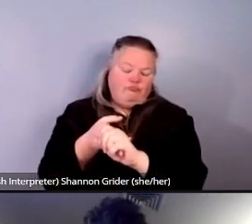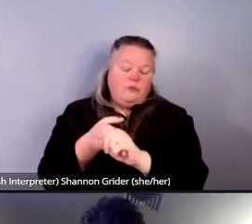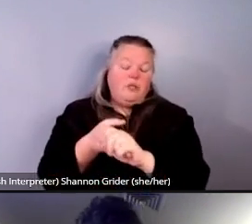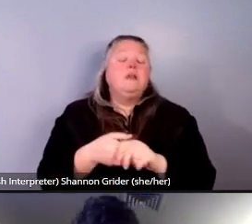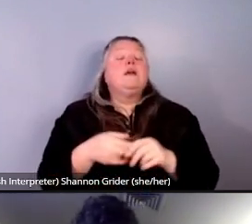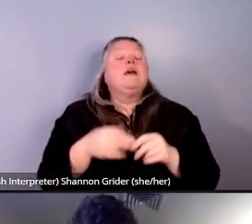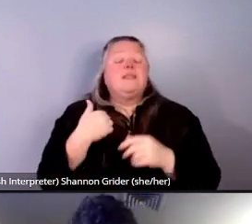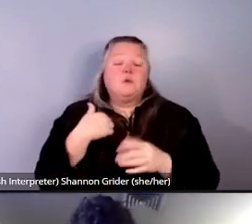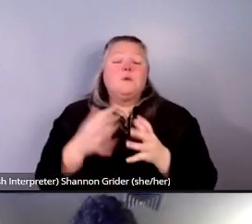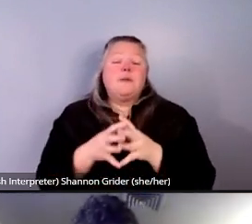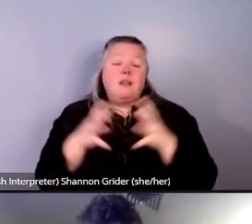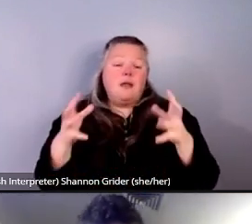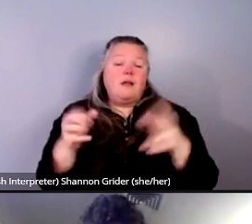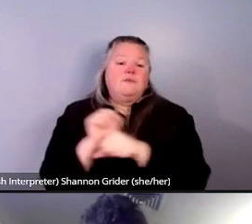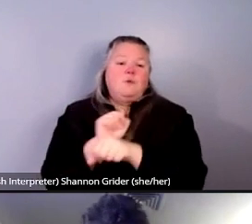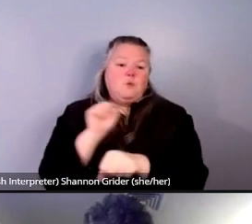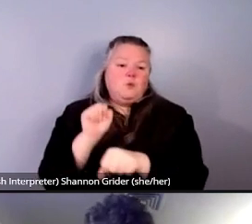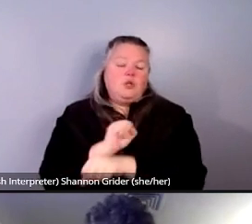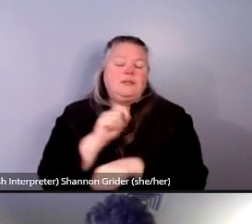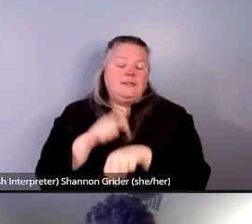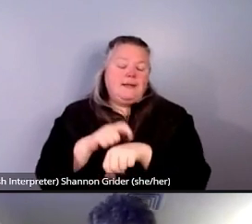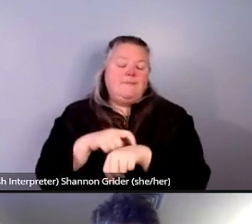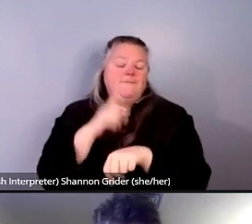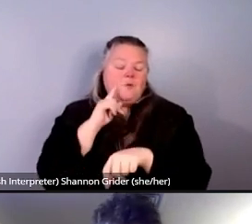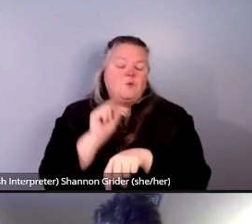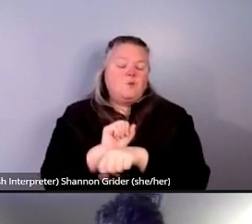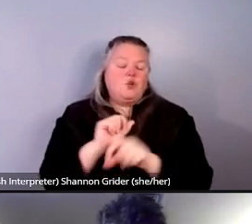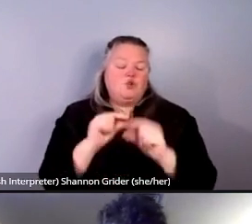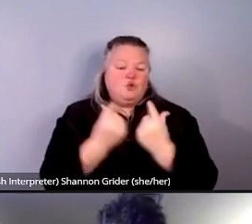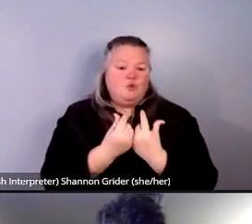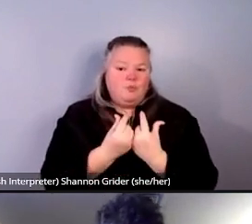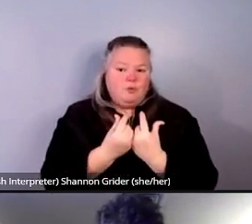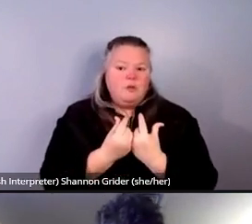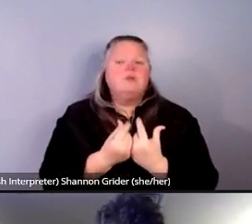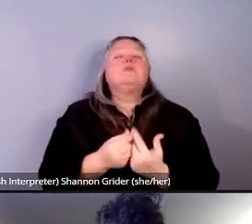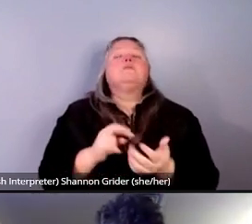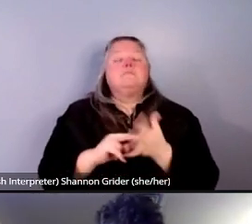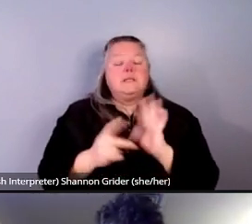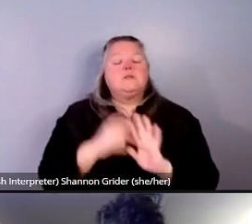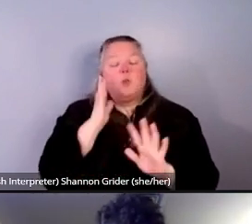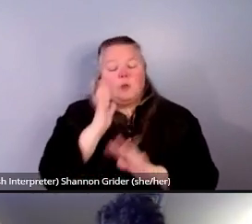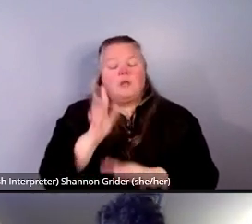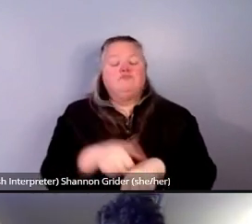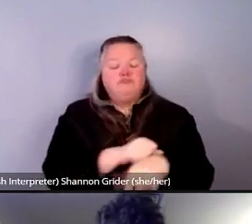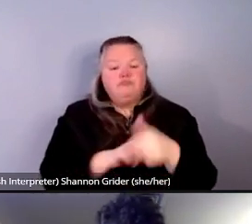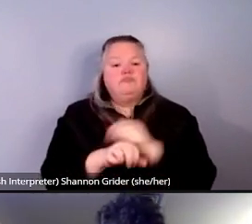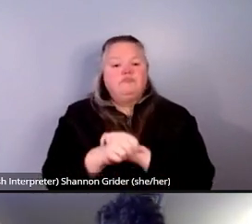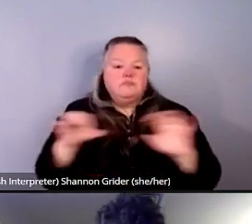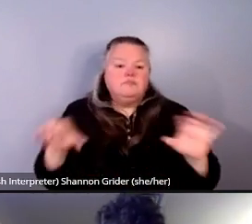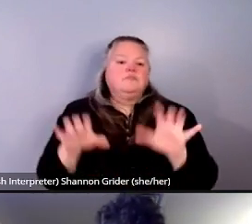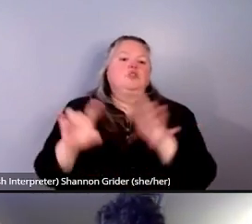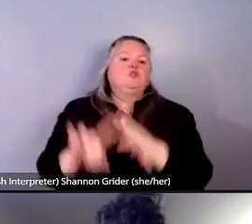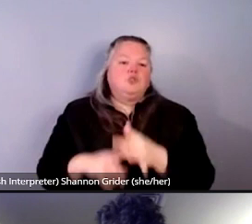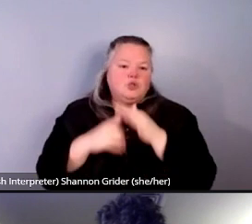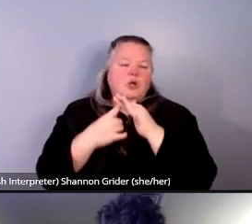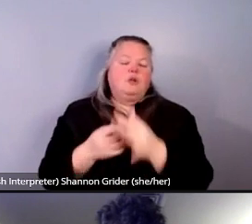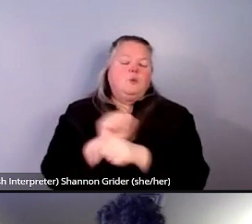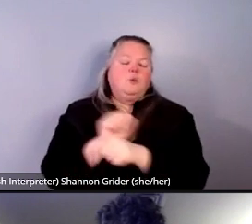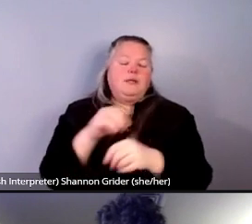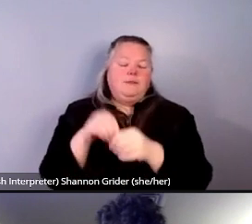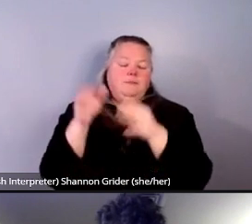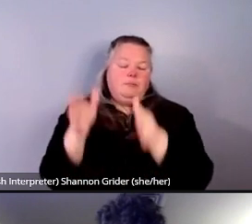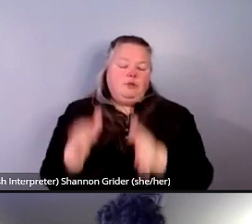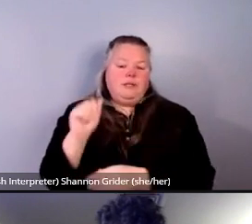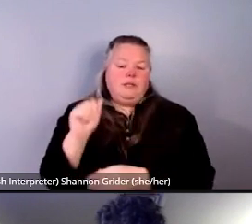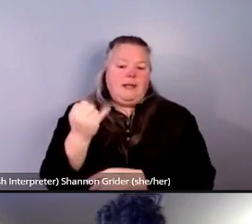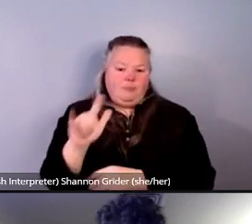of work time in our work groups to sort of launch this endeavor in April in person.